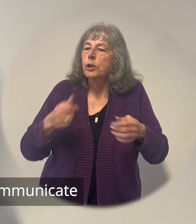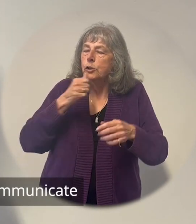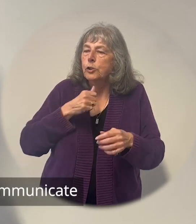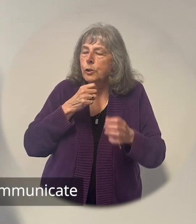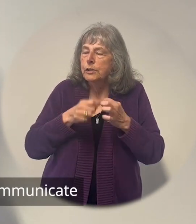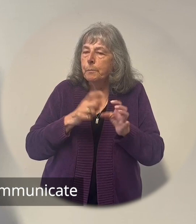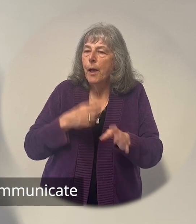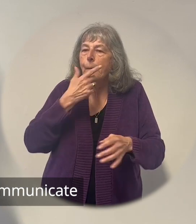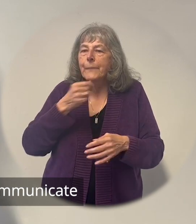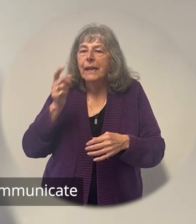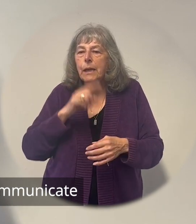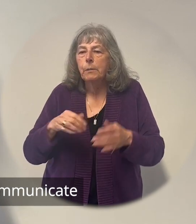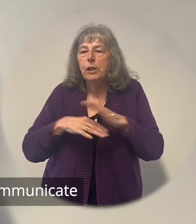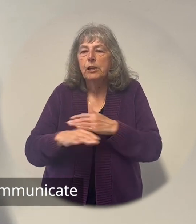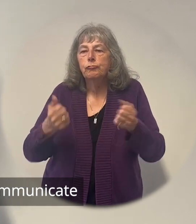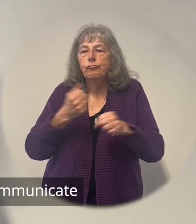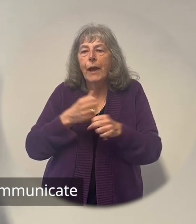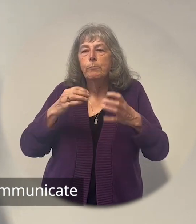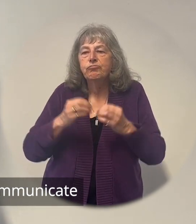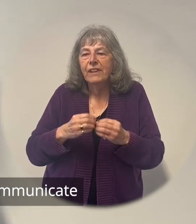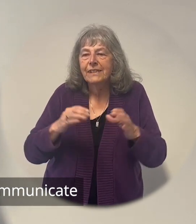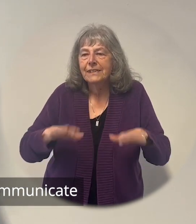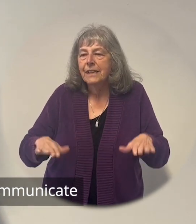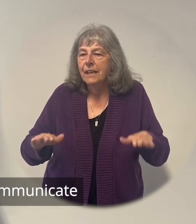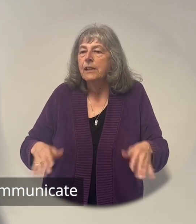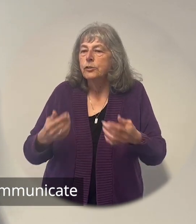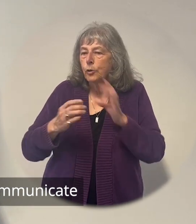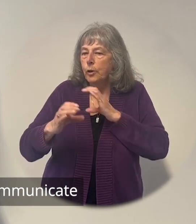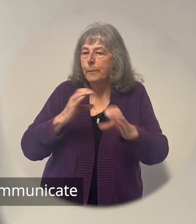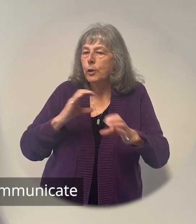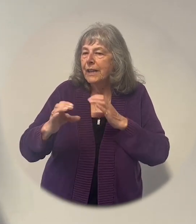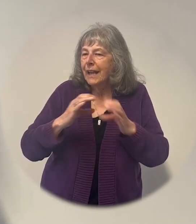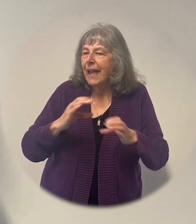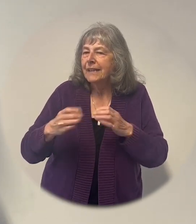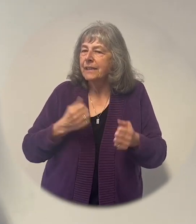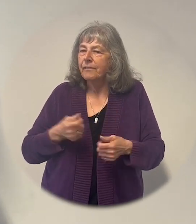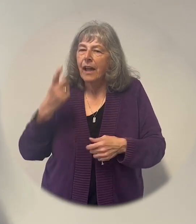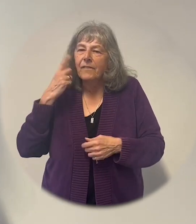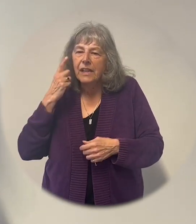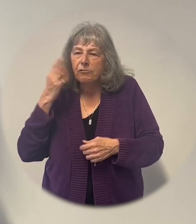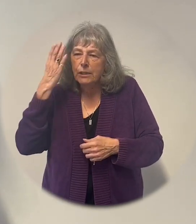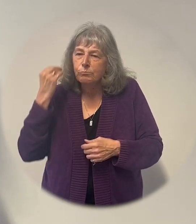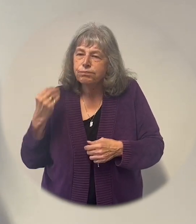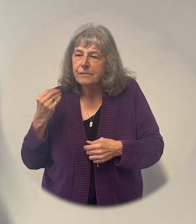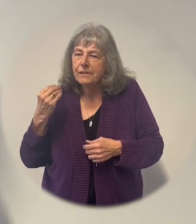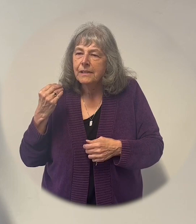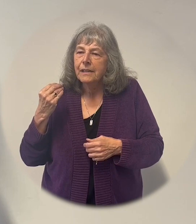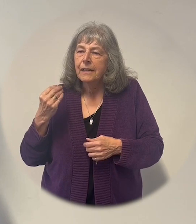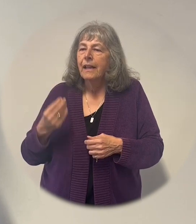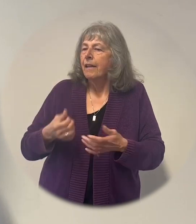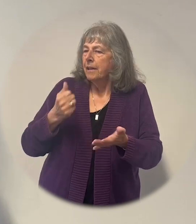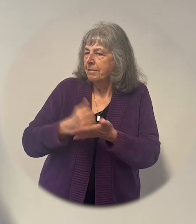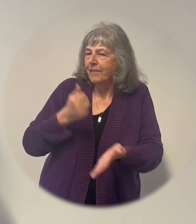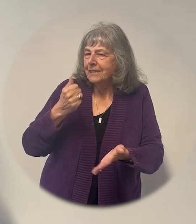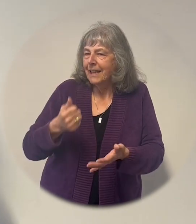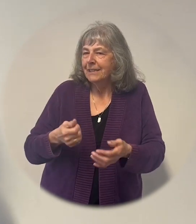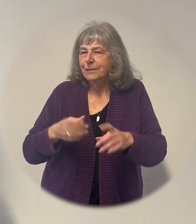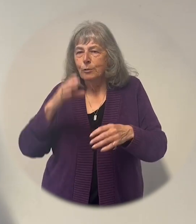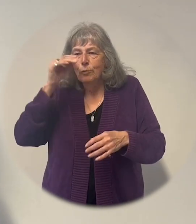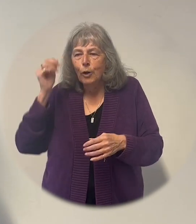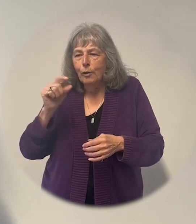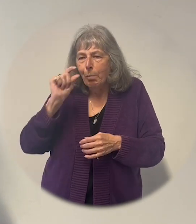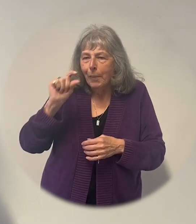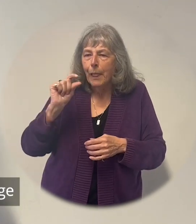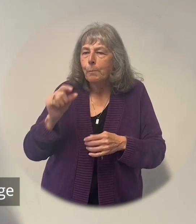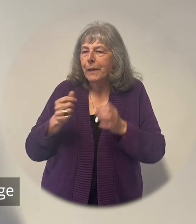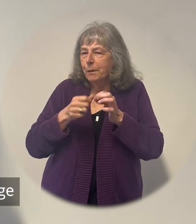is used by people in Great Britain to communicate if they have hearing loss. It's fantastic